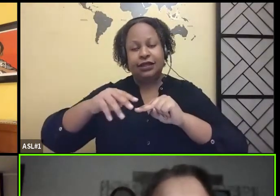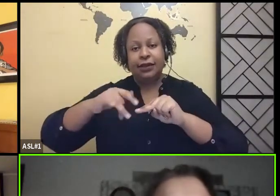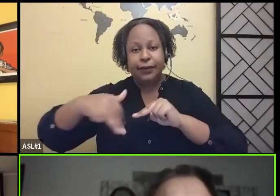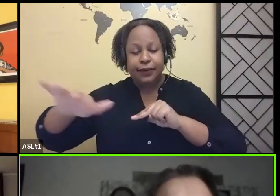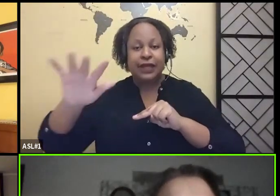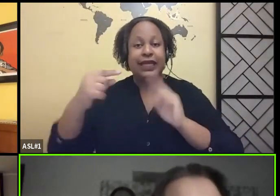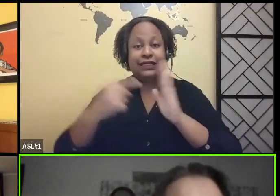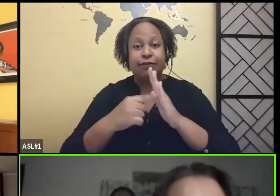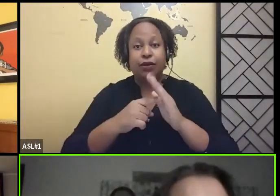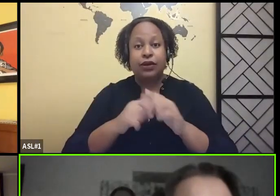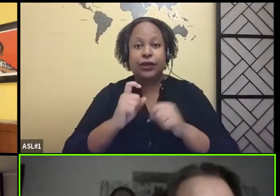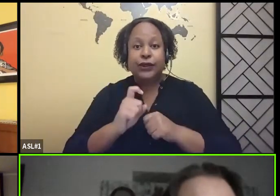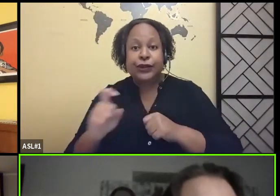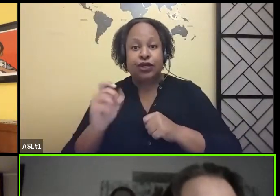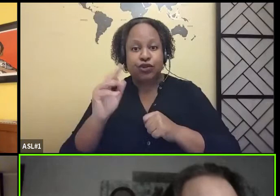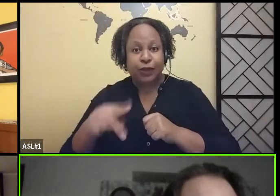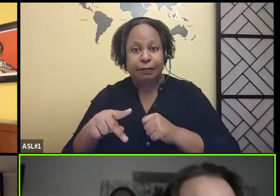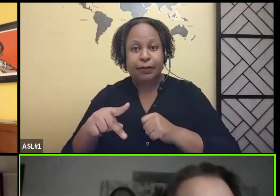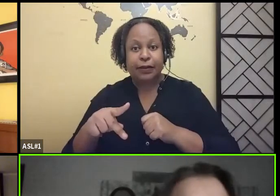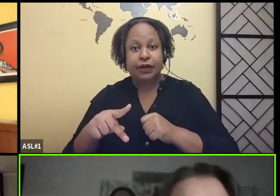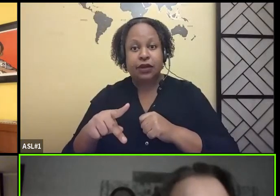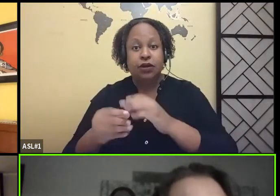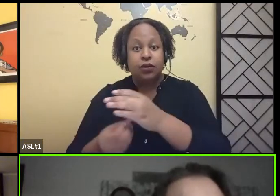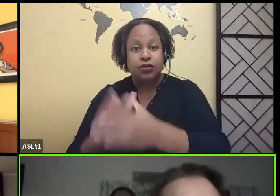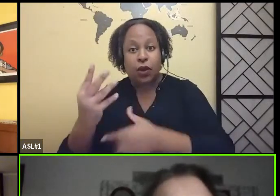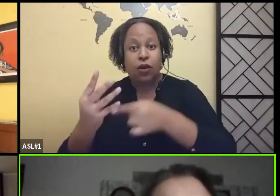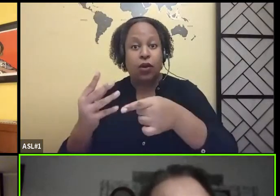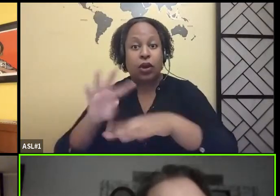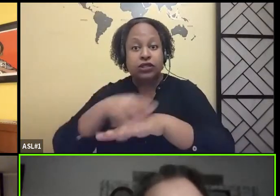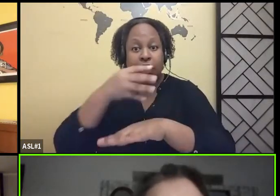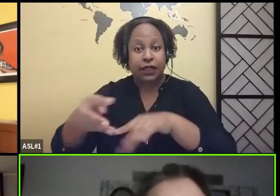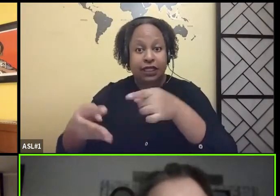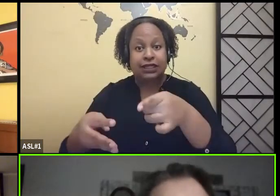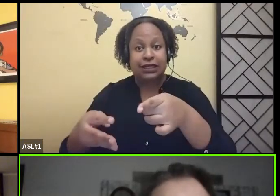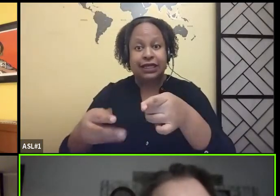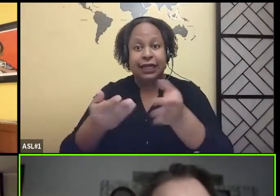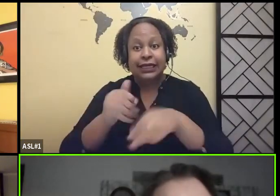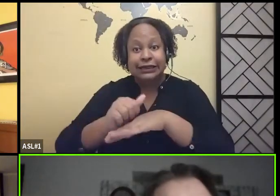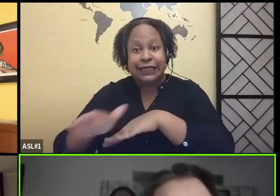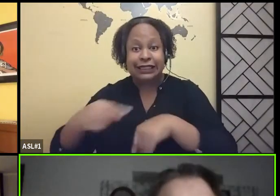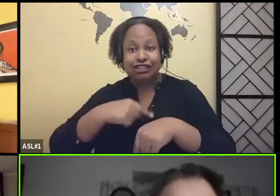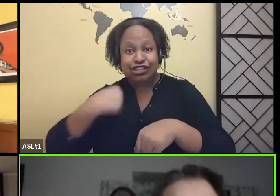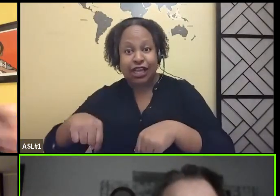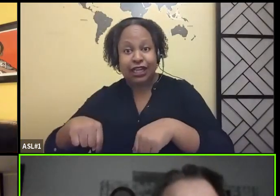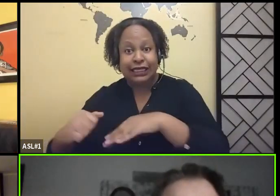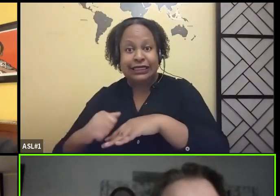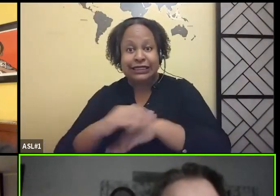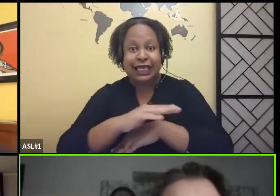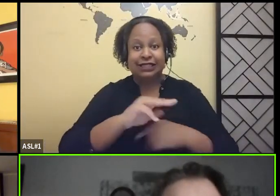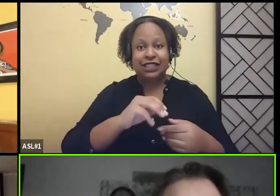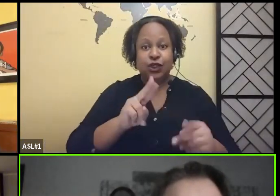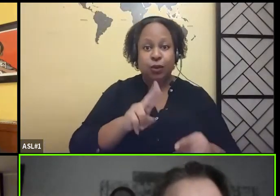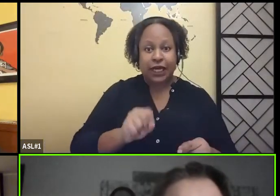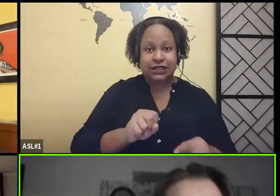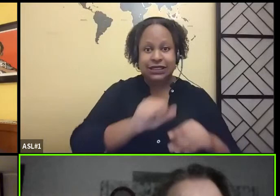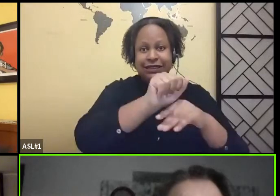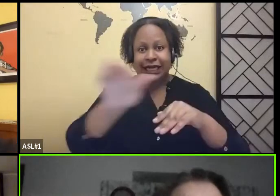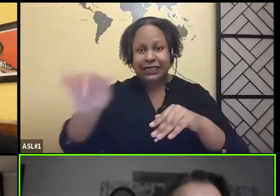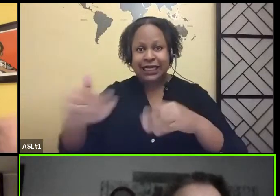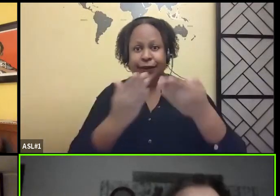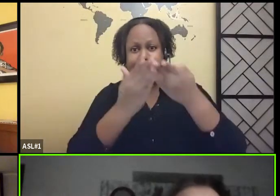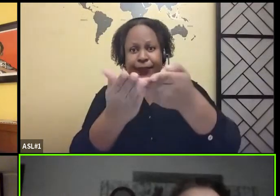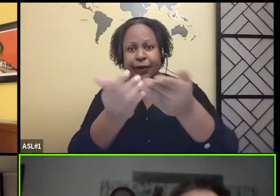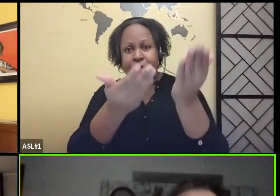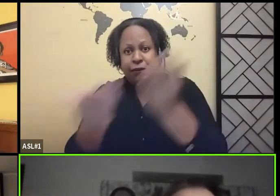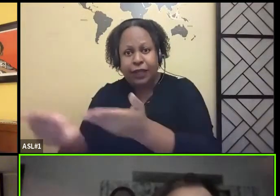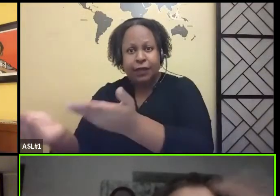in Scotland and deveined in China and brought to a Walmart near you, really makes no sense, right?